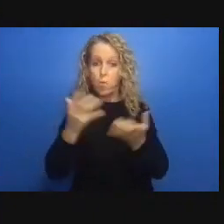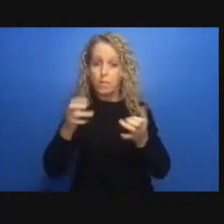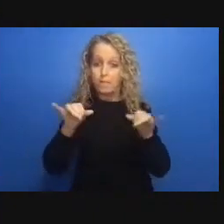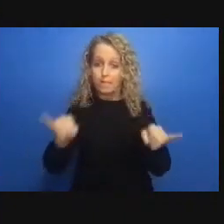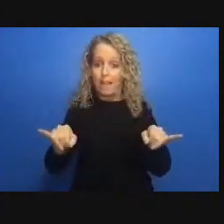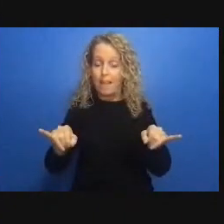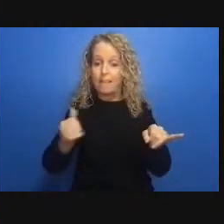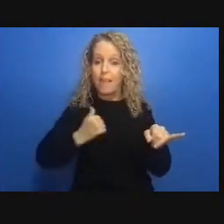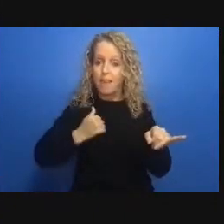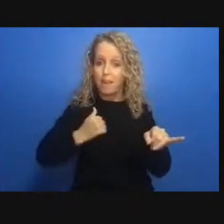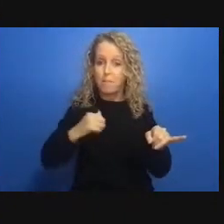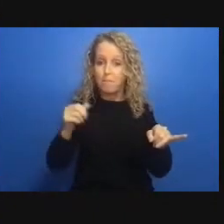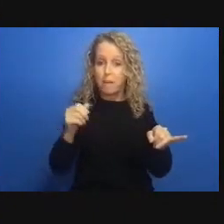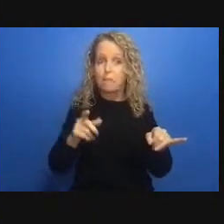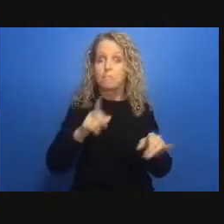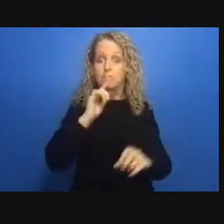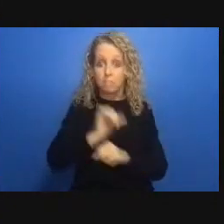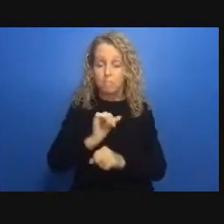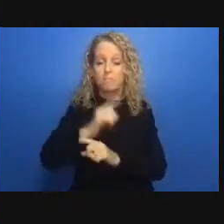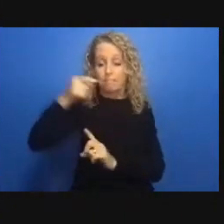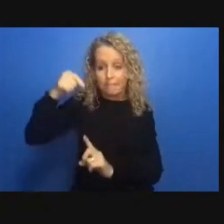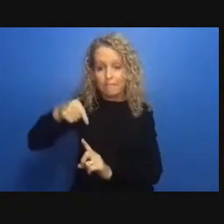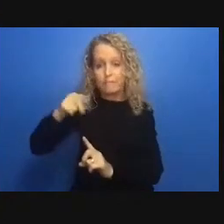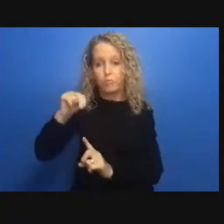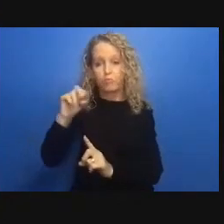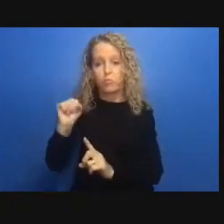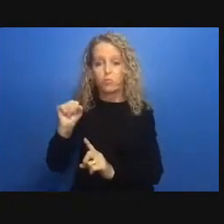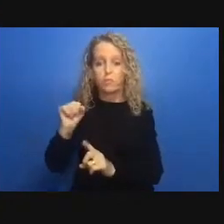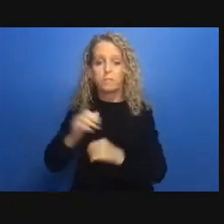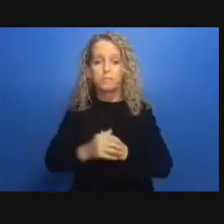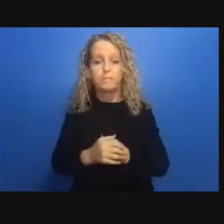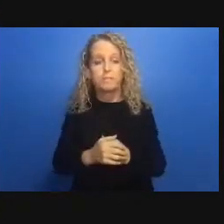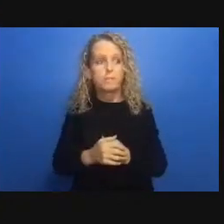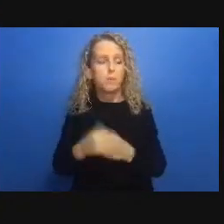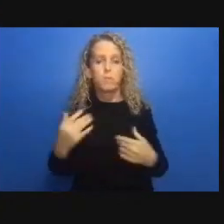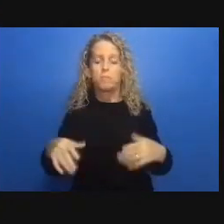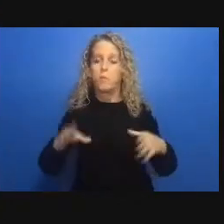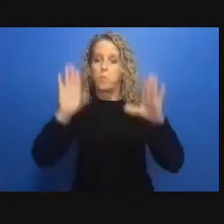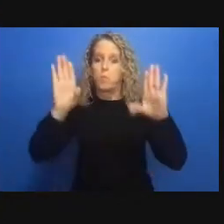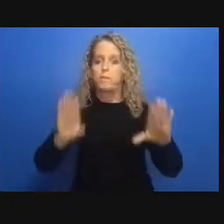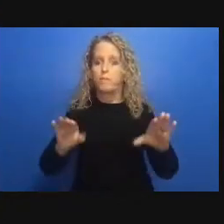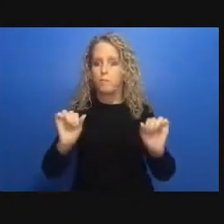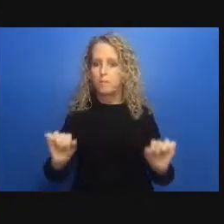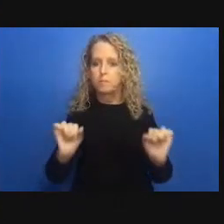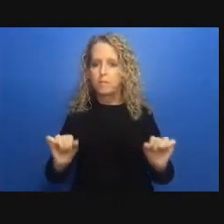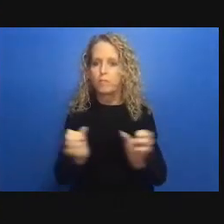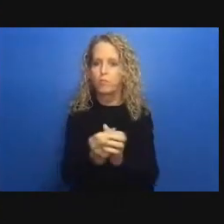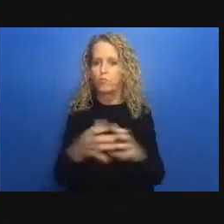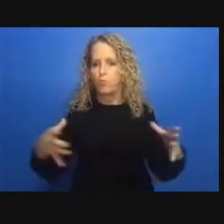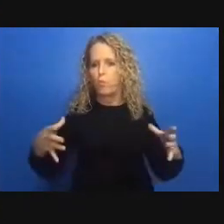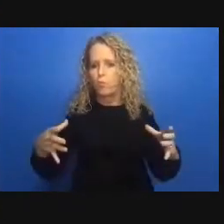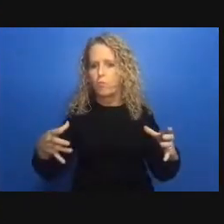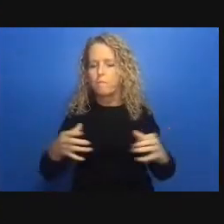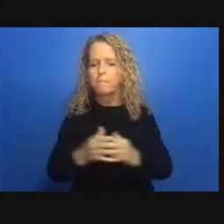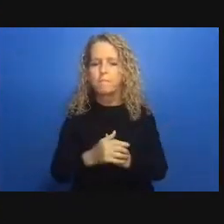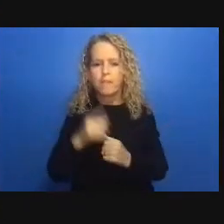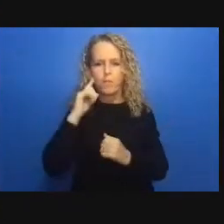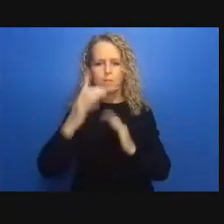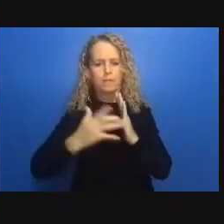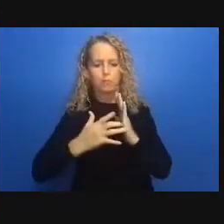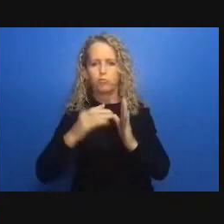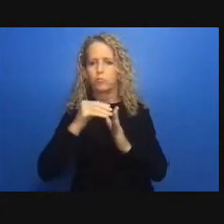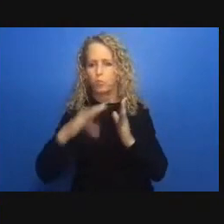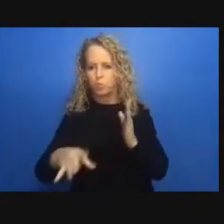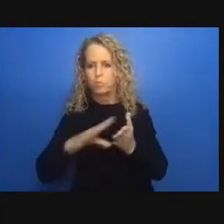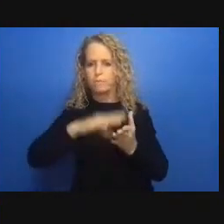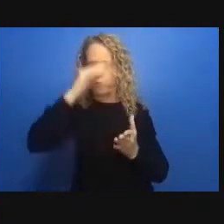work here in Nova Scotia. So I think there are great possibilities here. The second recommendation that I